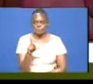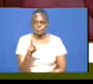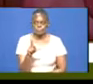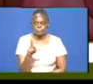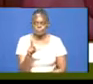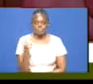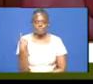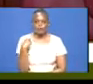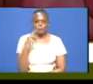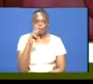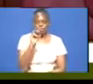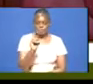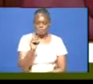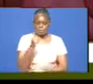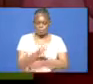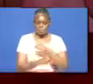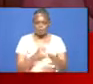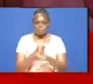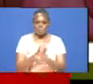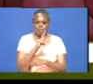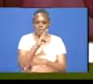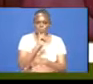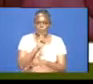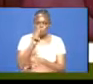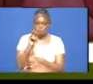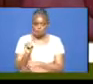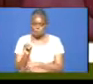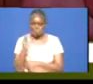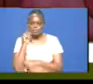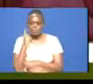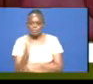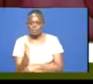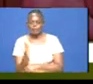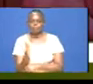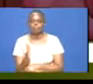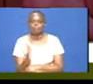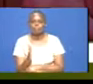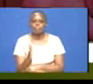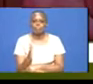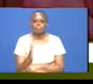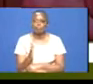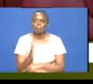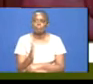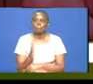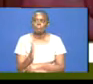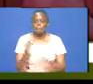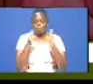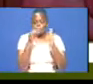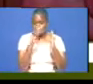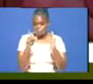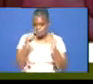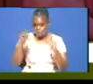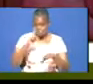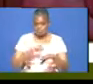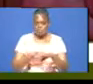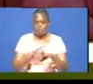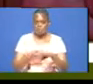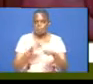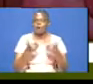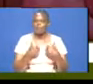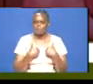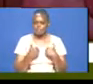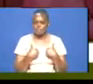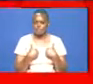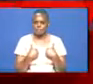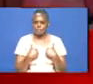number 20 of 2020. Madam Speaker, this bill has come at the right time.